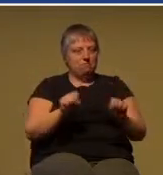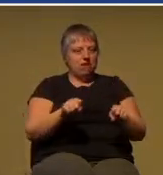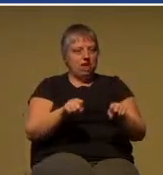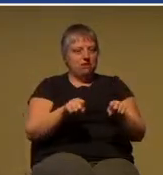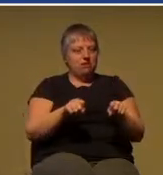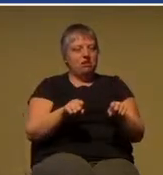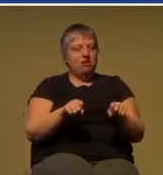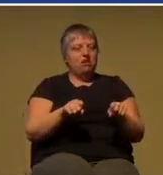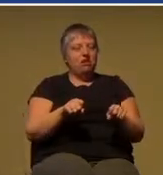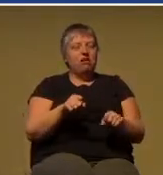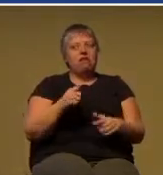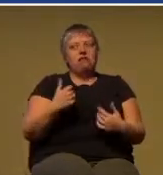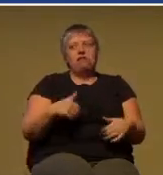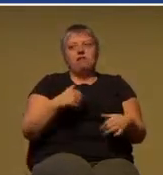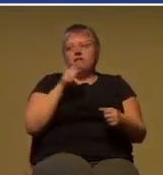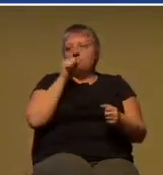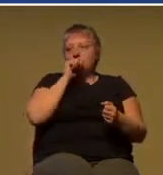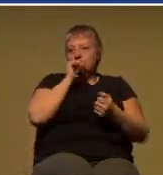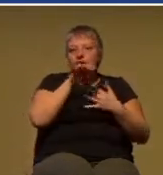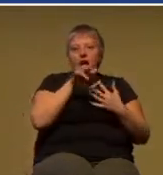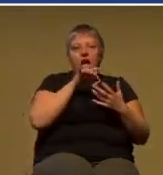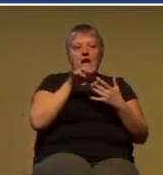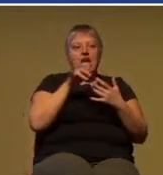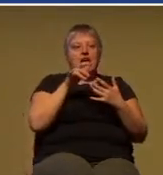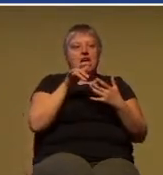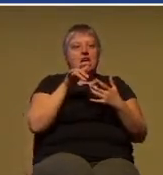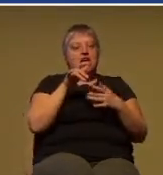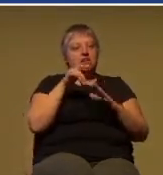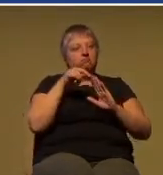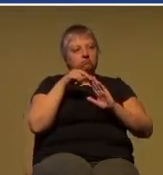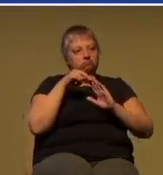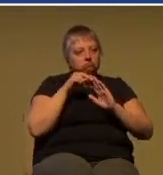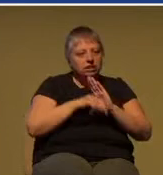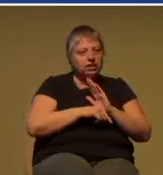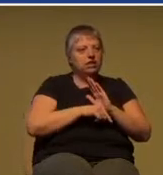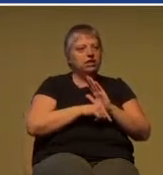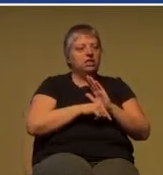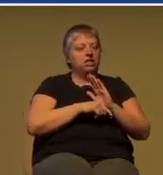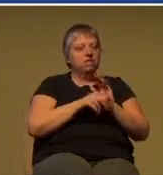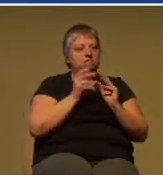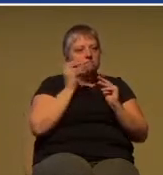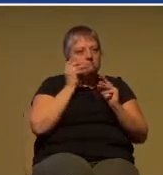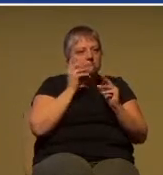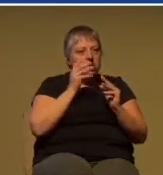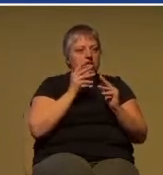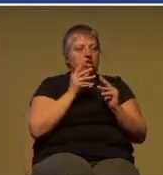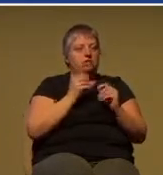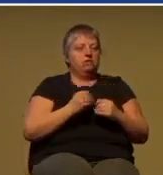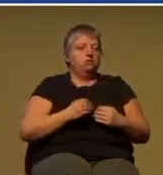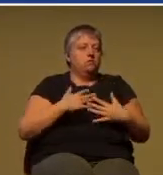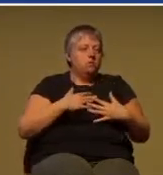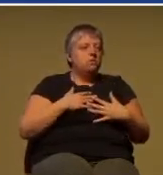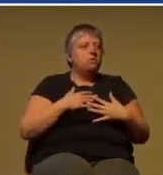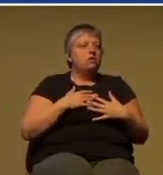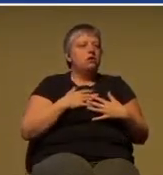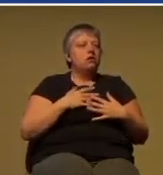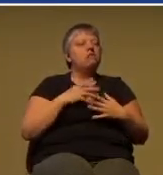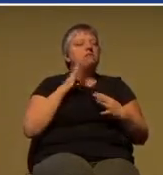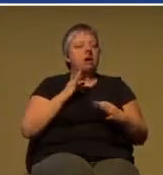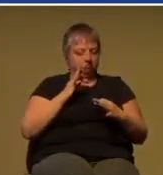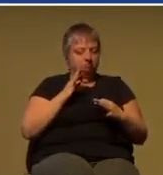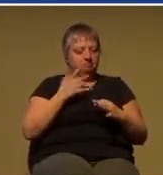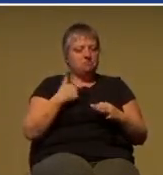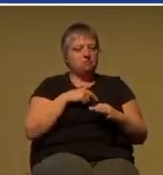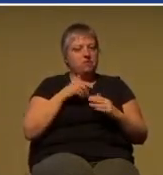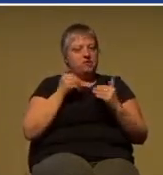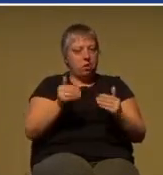it was funny, it was profound, it was deeply moving, and so we decided that we would get certified. Went